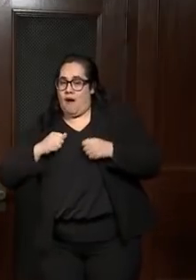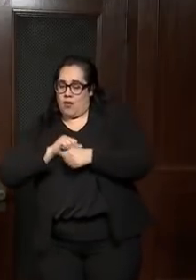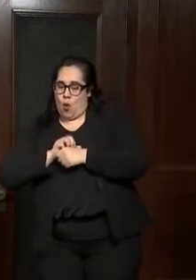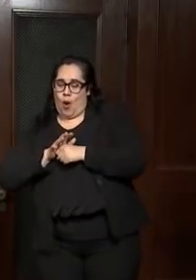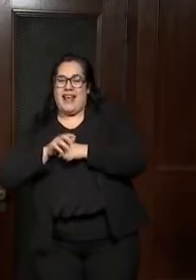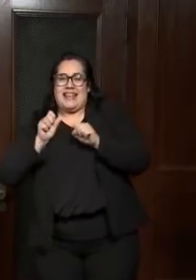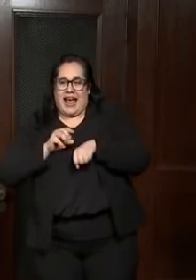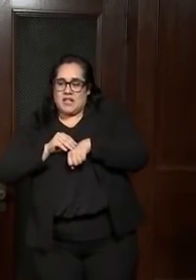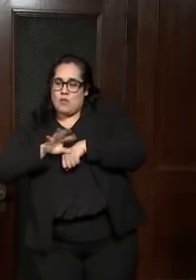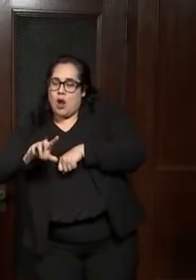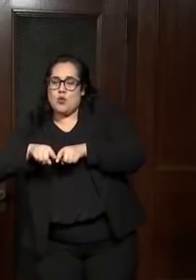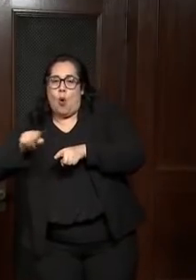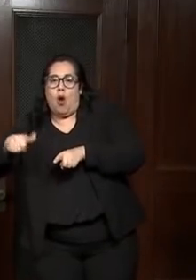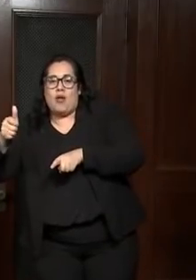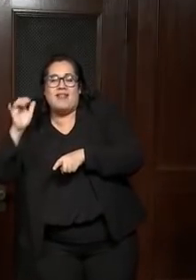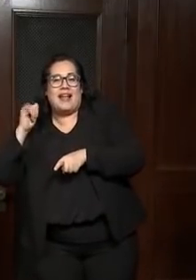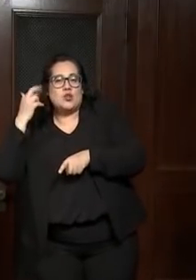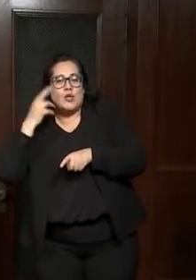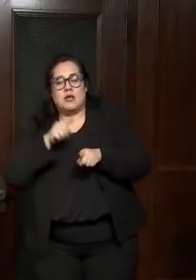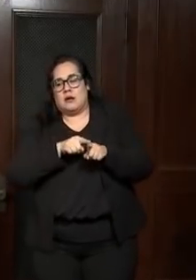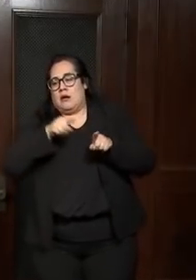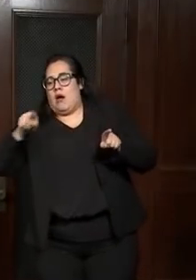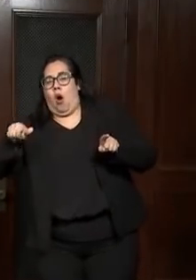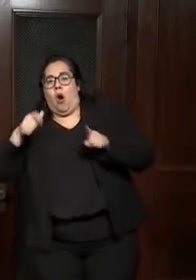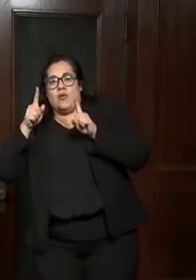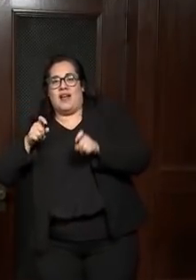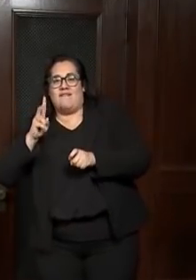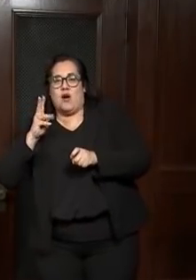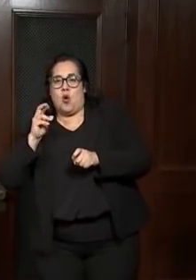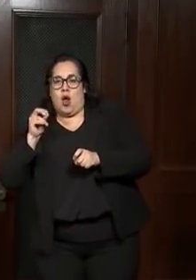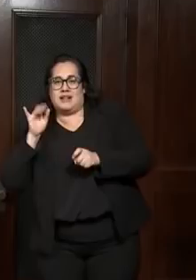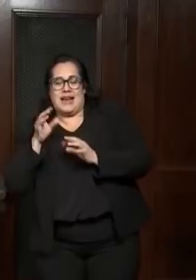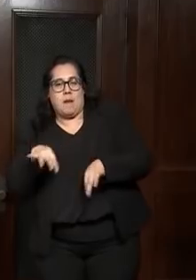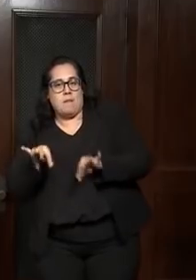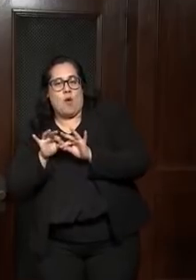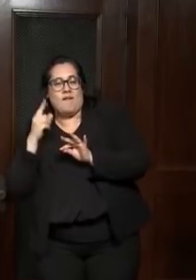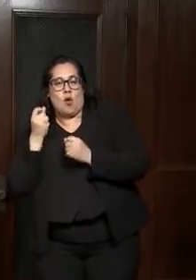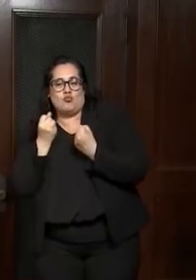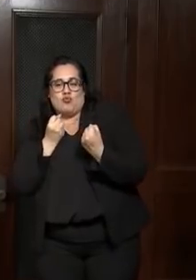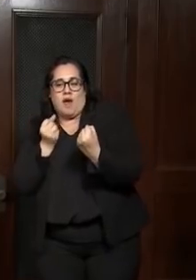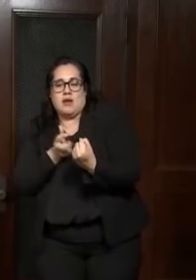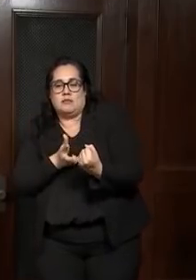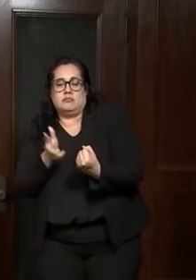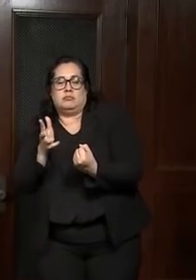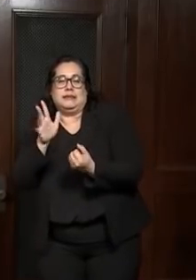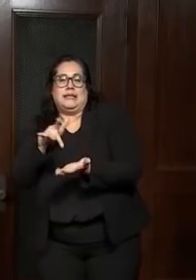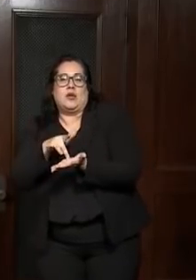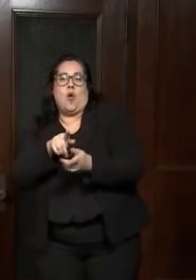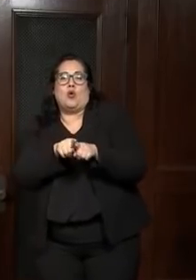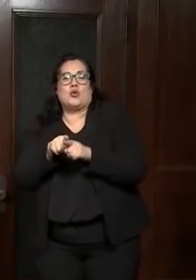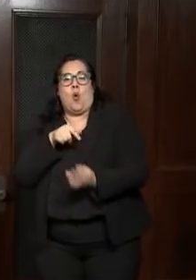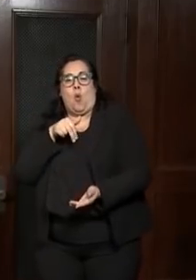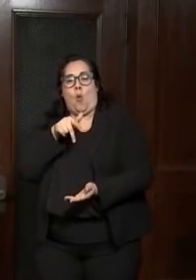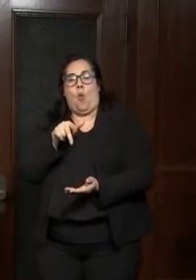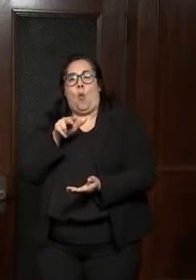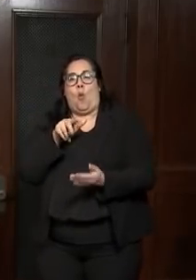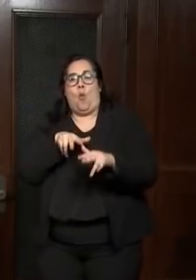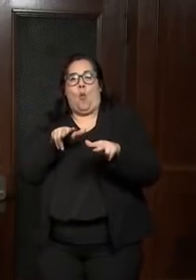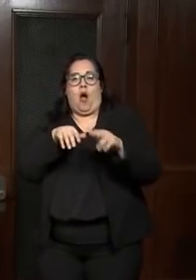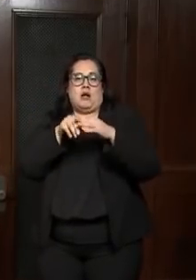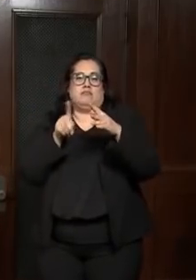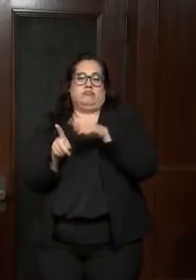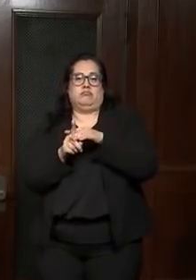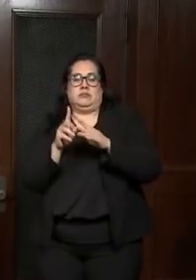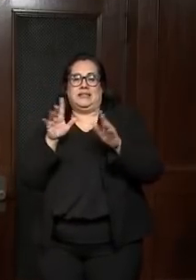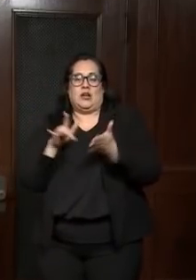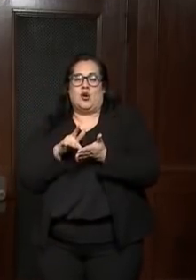can spread it to others, and that's why the virology tests are so important at our drive-in centers and walk-up centers. And I've confirmed a third time,